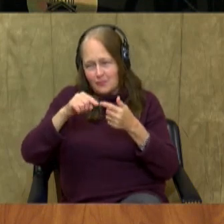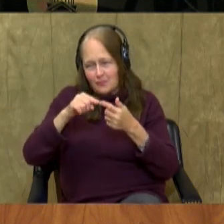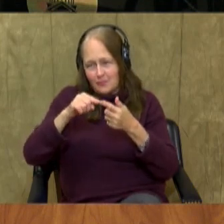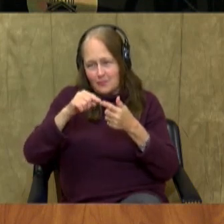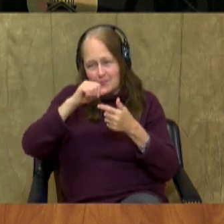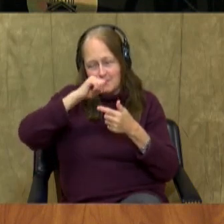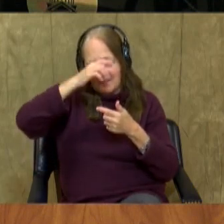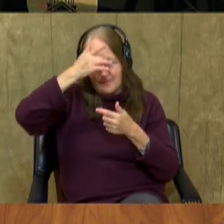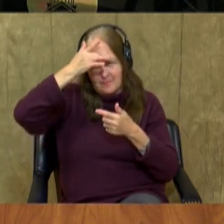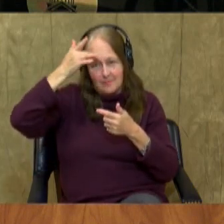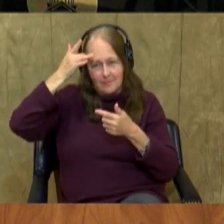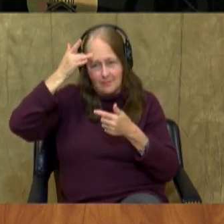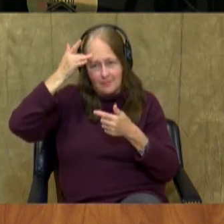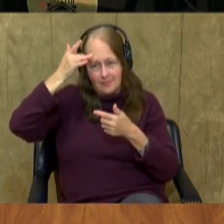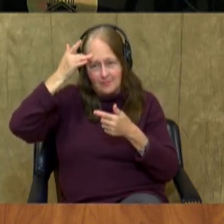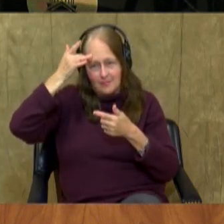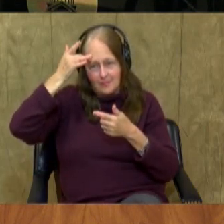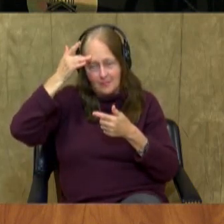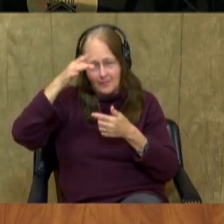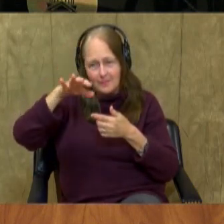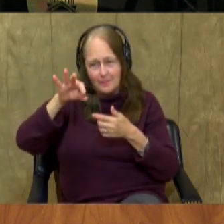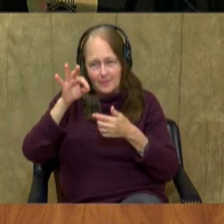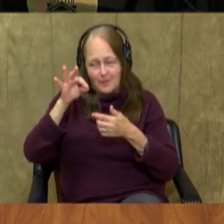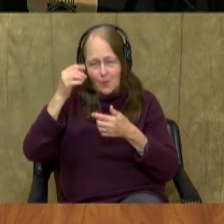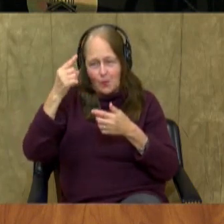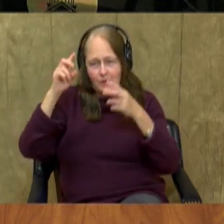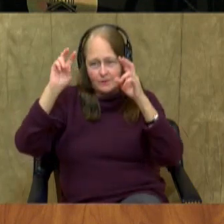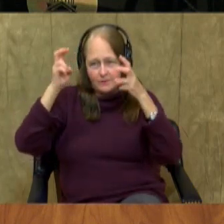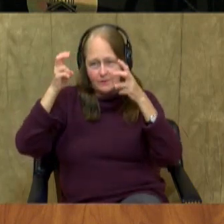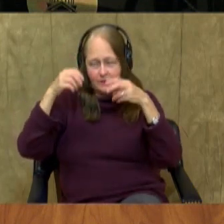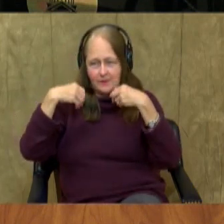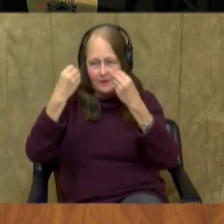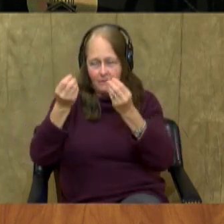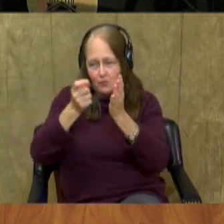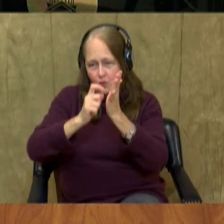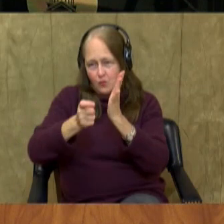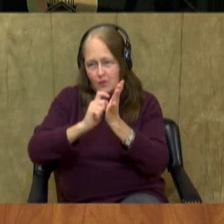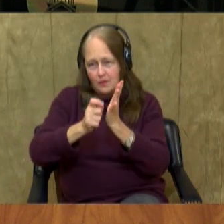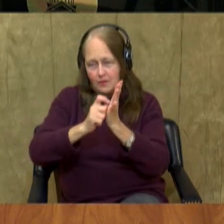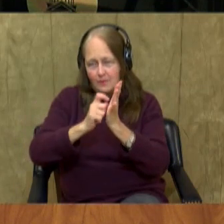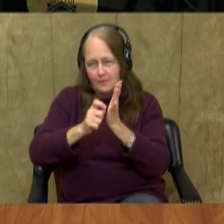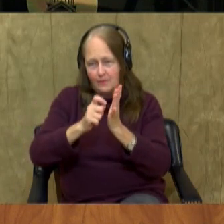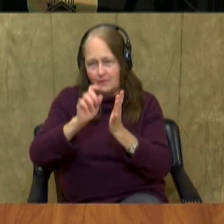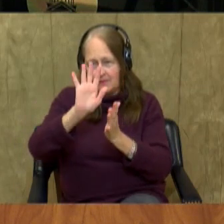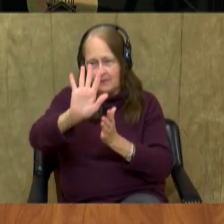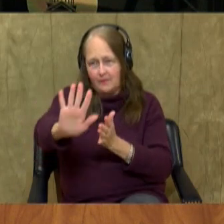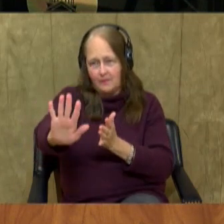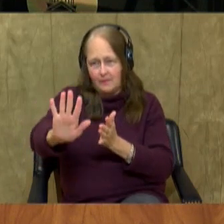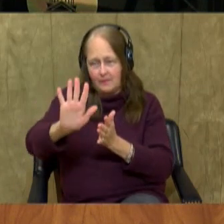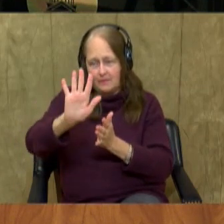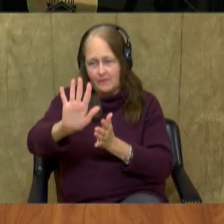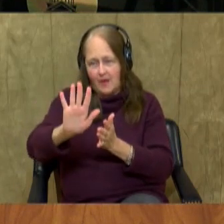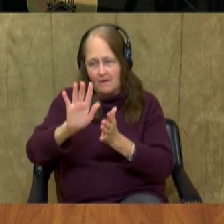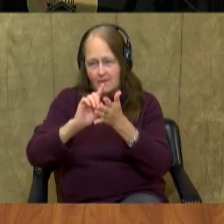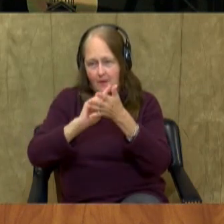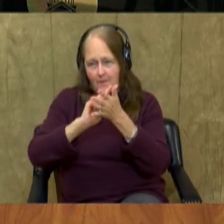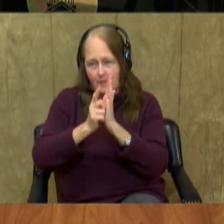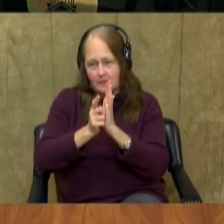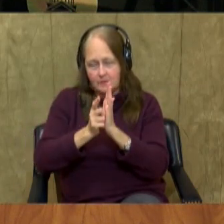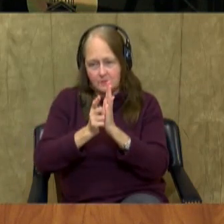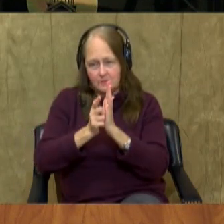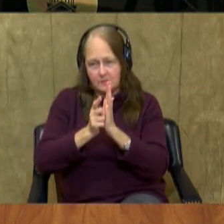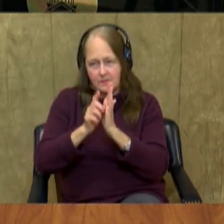don't forget, I want you to pick one of those topics and give me a quick write. Write for 5 minutes. That's all it